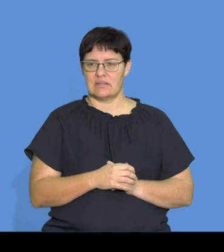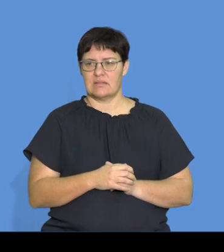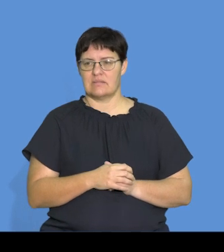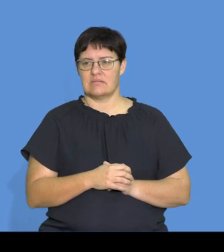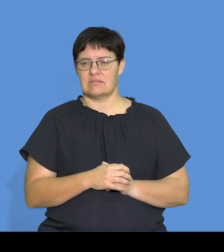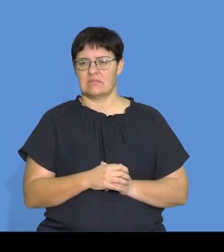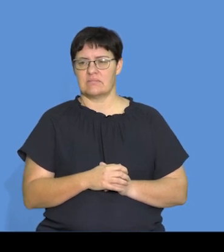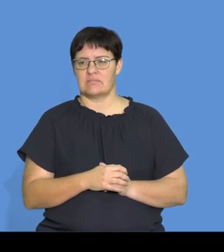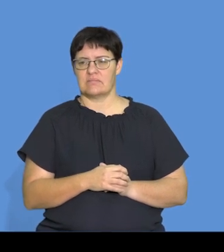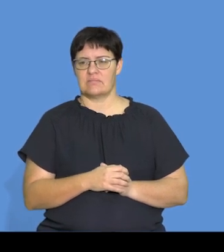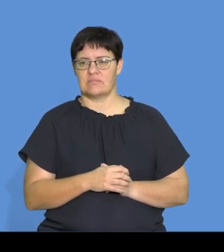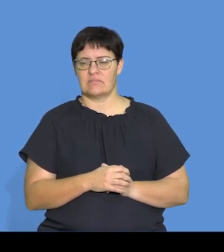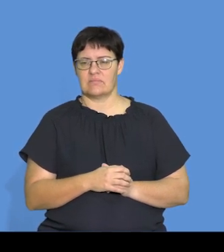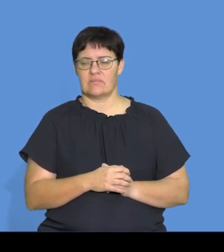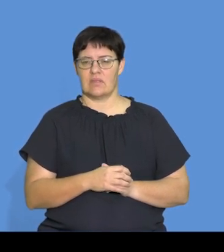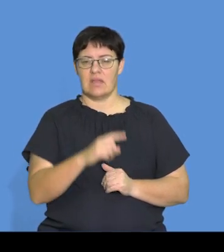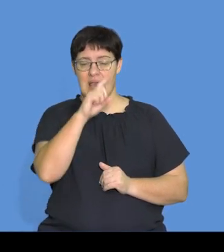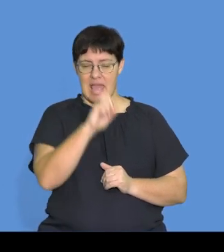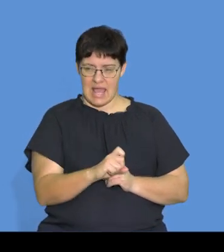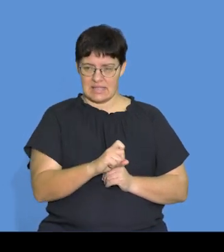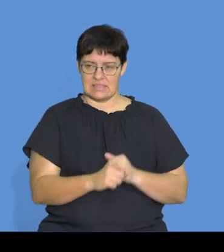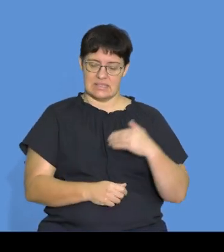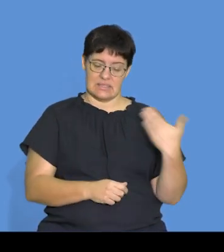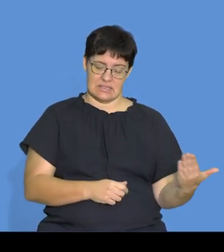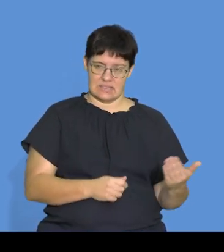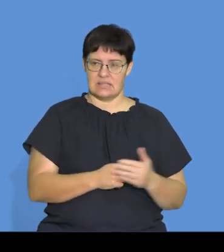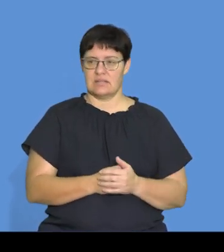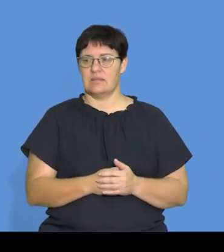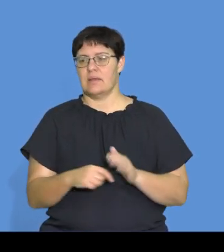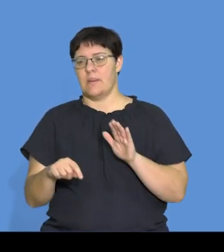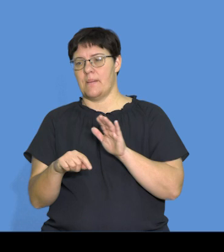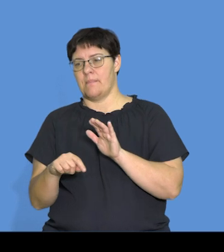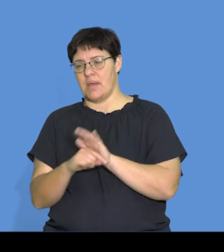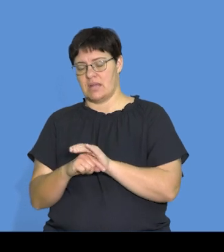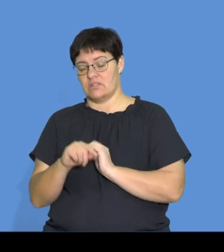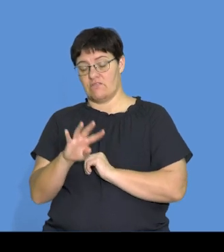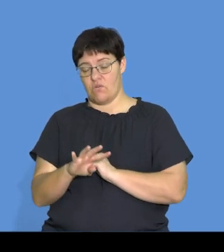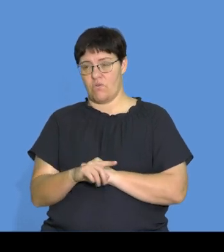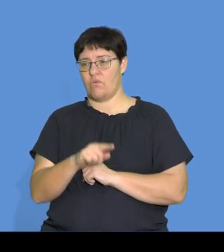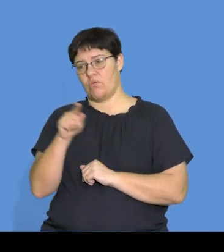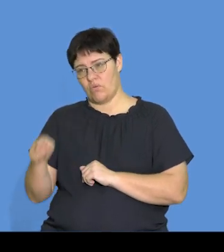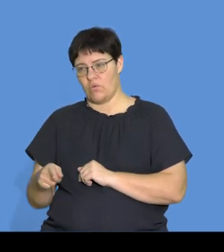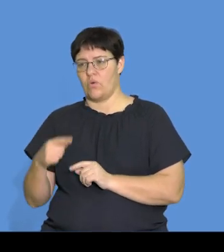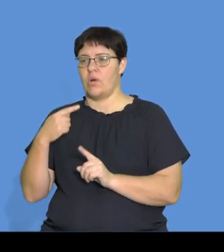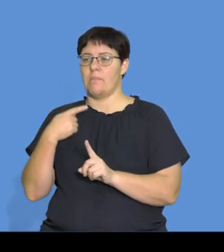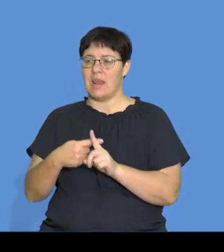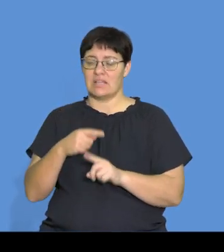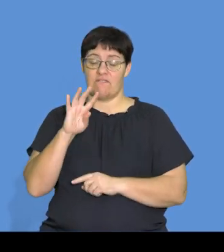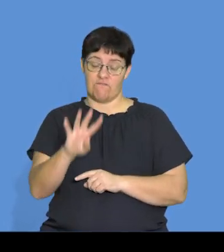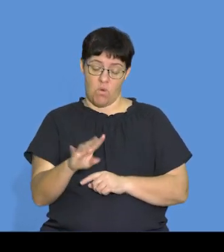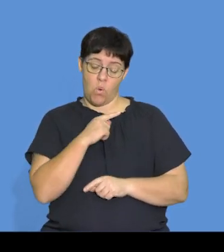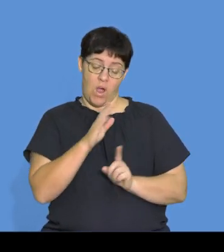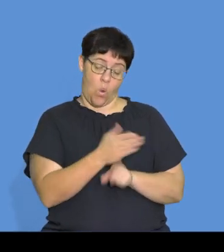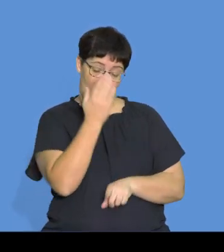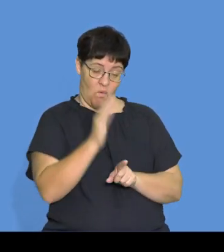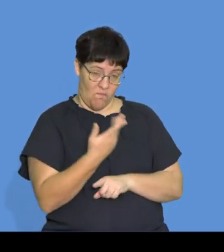So this will give me just x on this side minus 4, then plus 4, because remember I said you must add